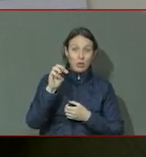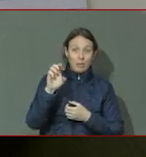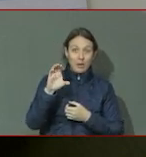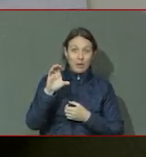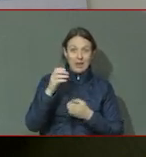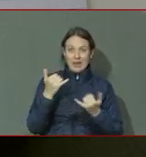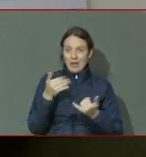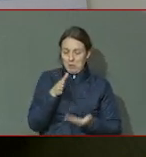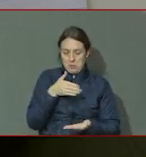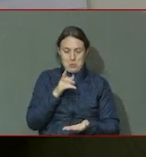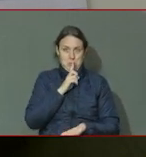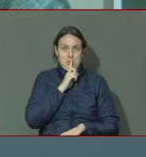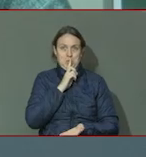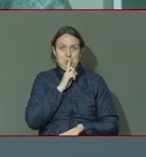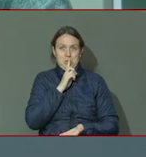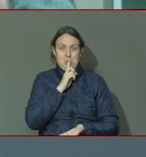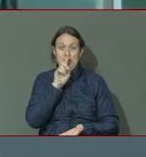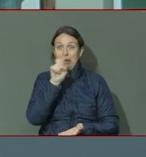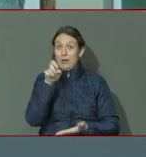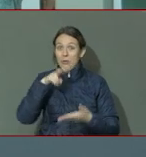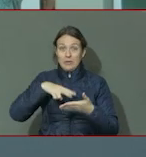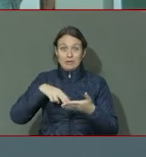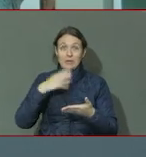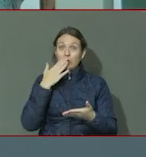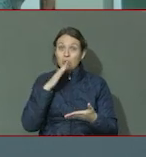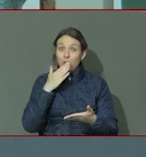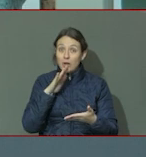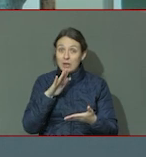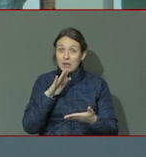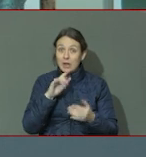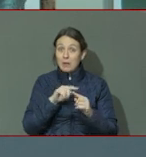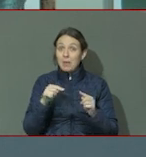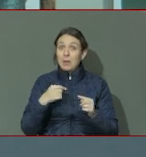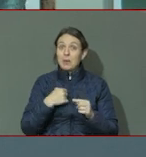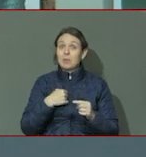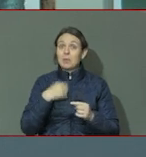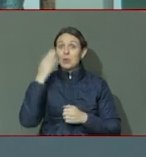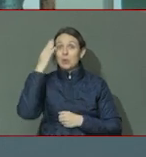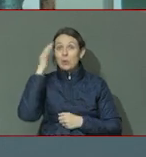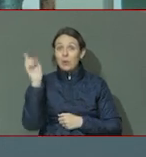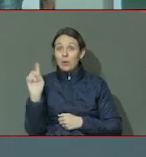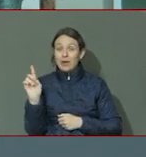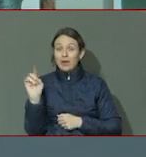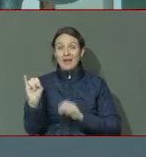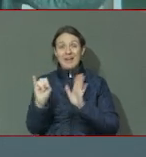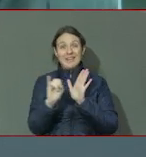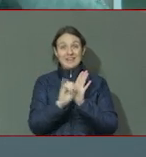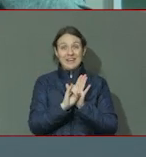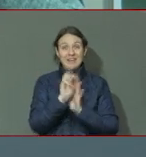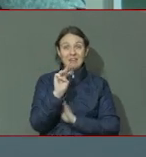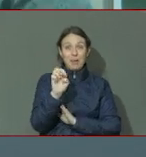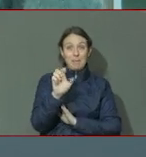if I haven't even read the question. The first two things that I do, I identify the amount of mole